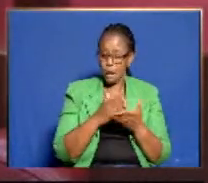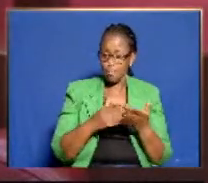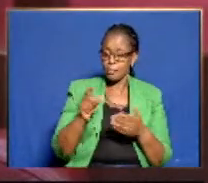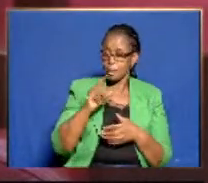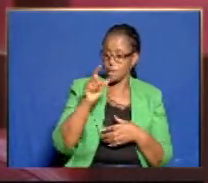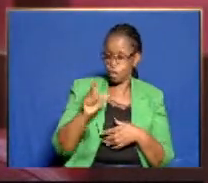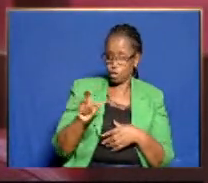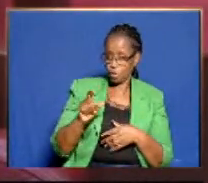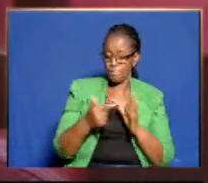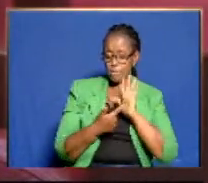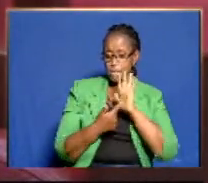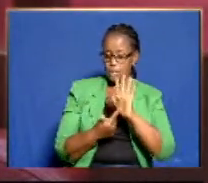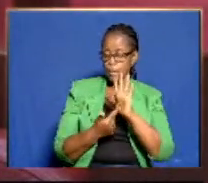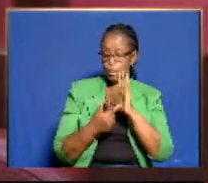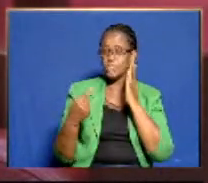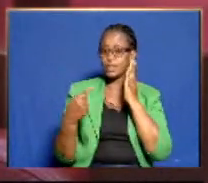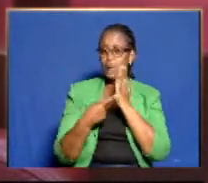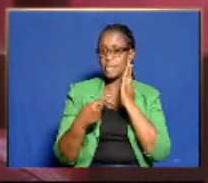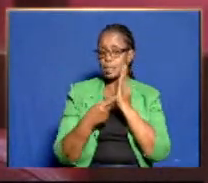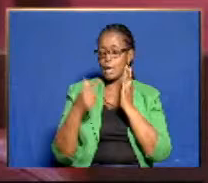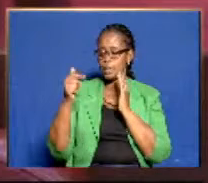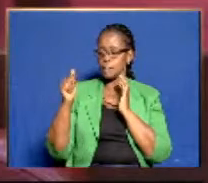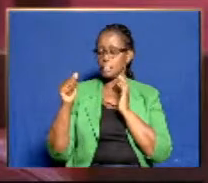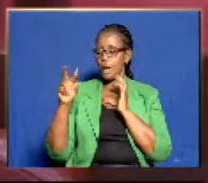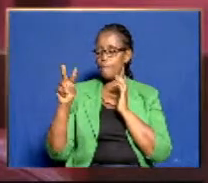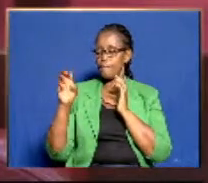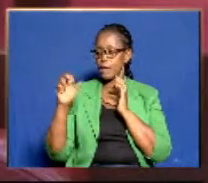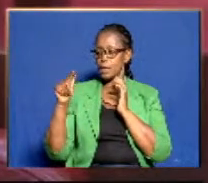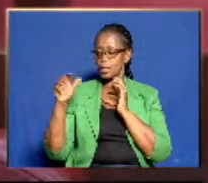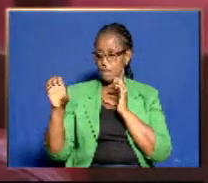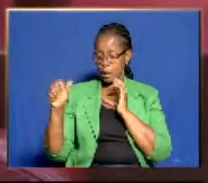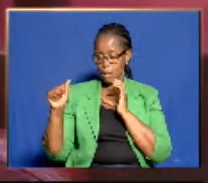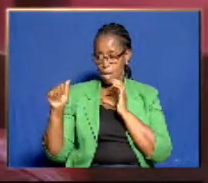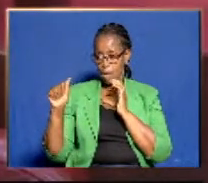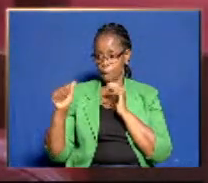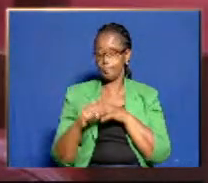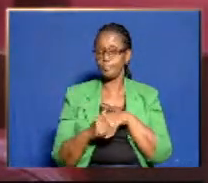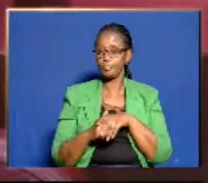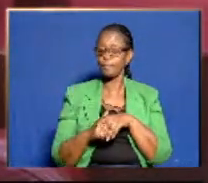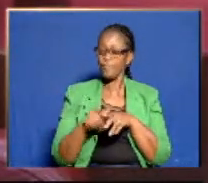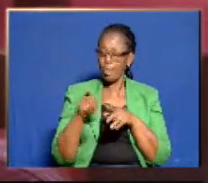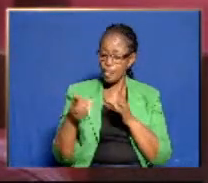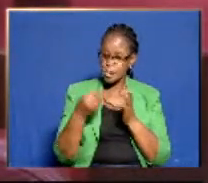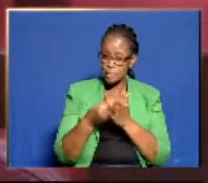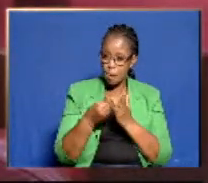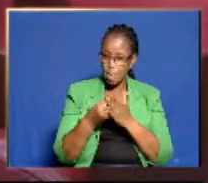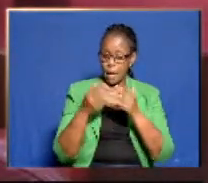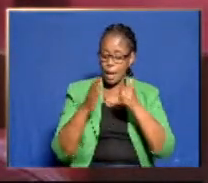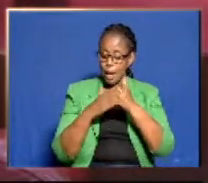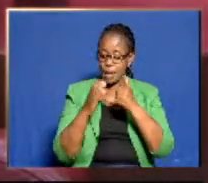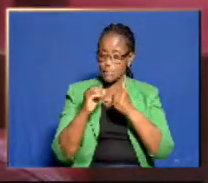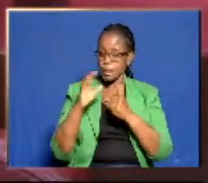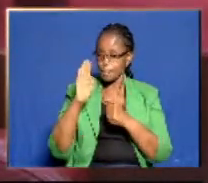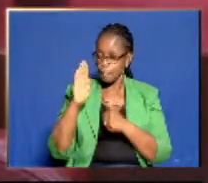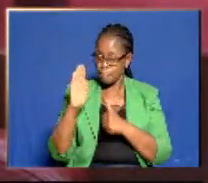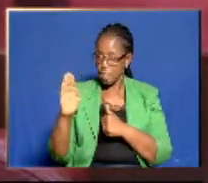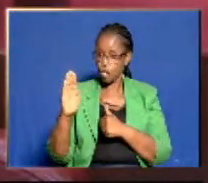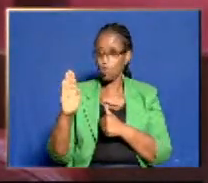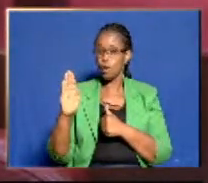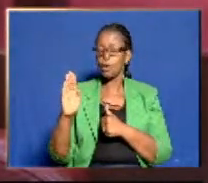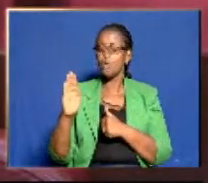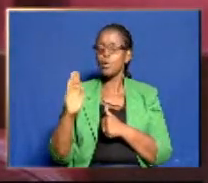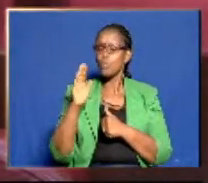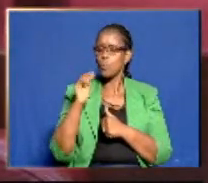Taveta County, that the 90 plus billion shillings under pending bills, no single